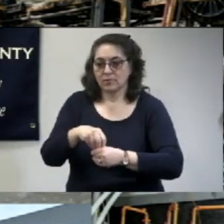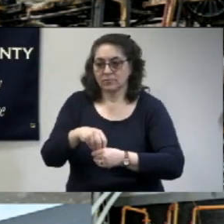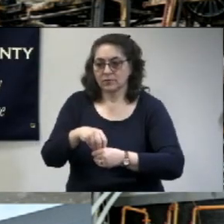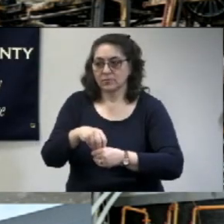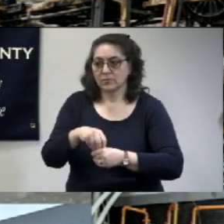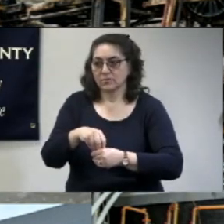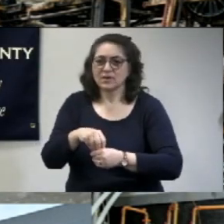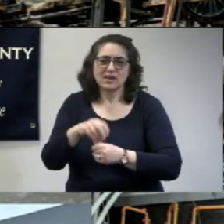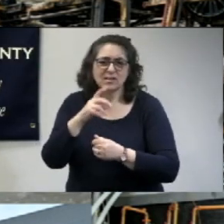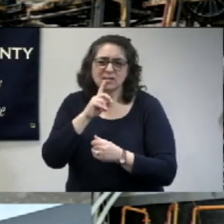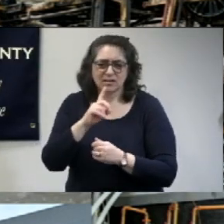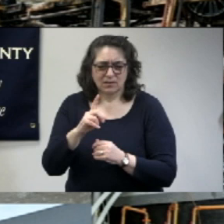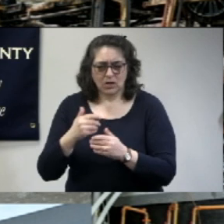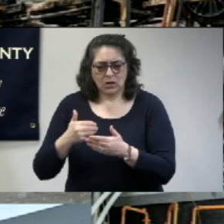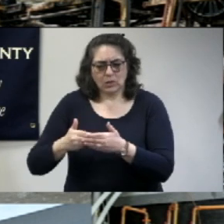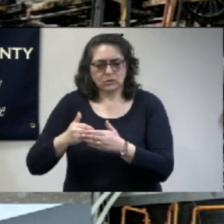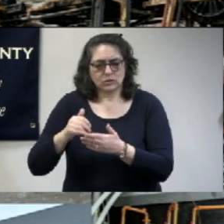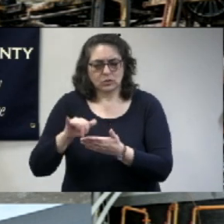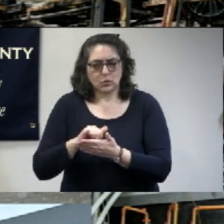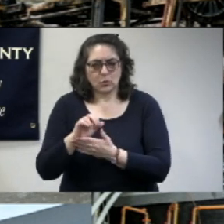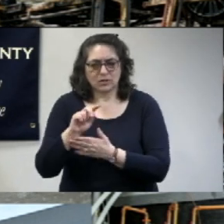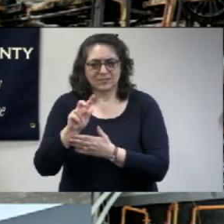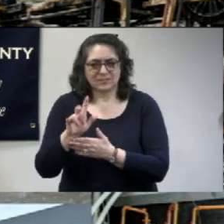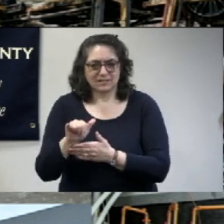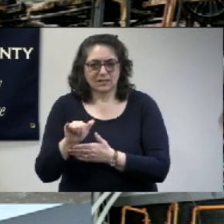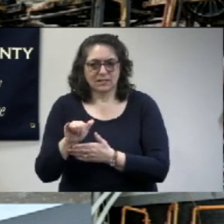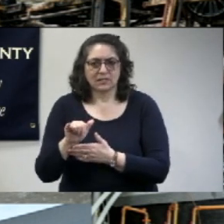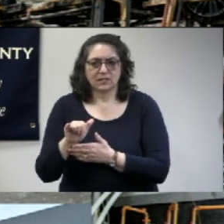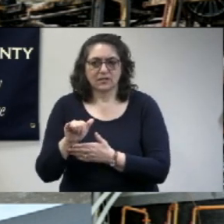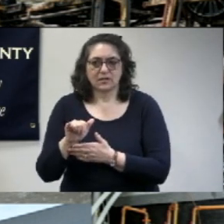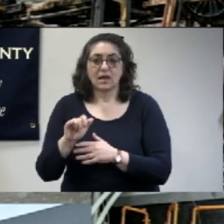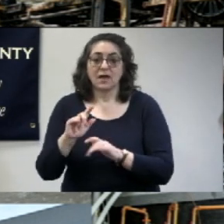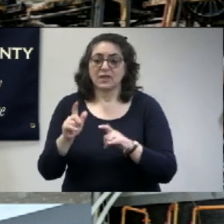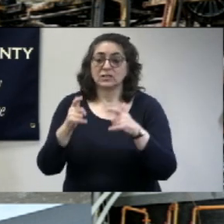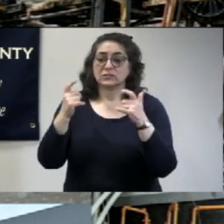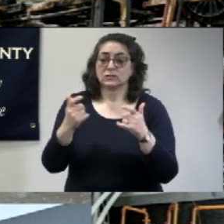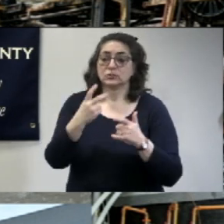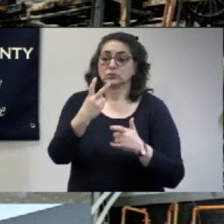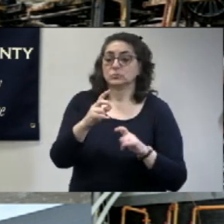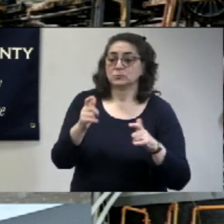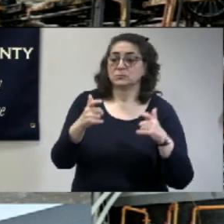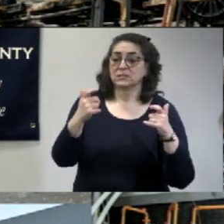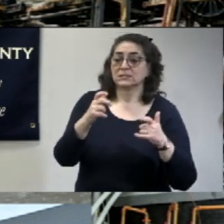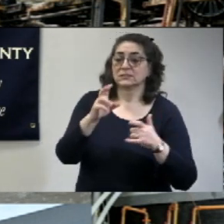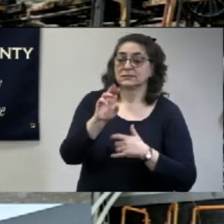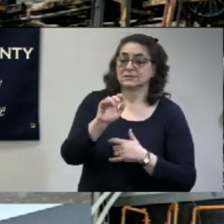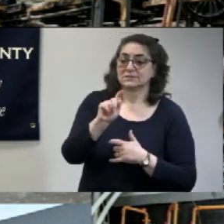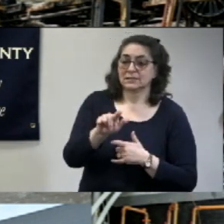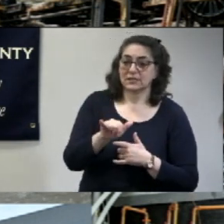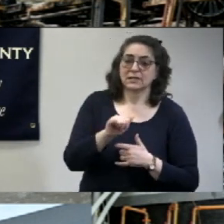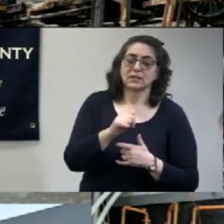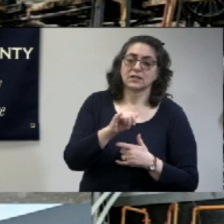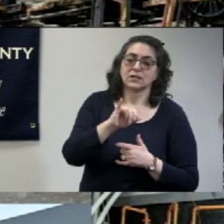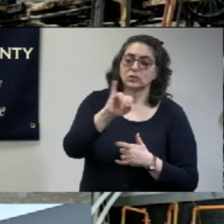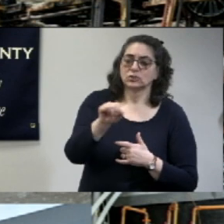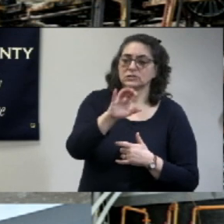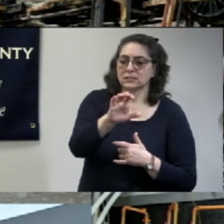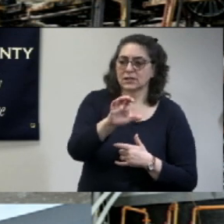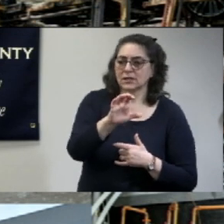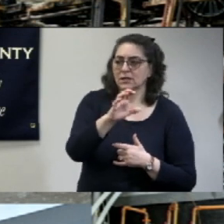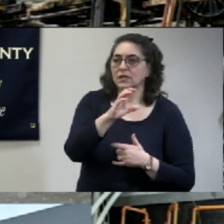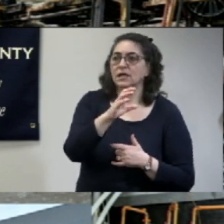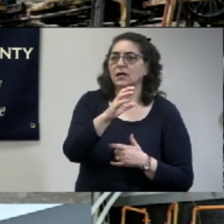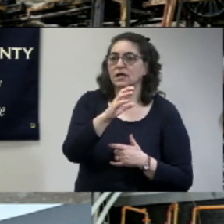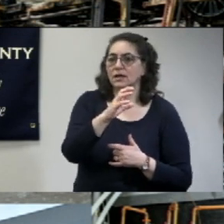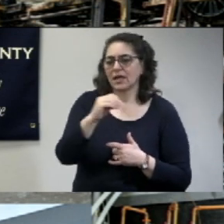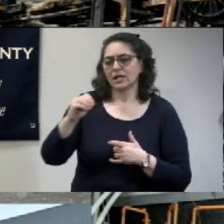New York City and two large cities. And the large cities are Jersey City and Newark. I mean, Jersey City, yes,